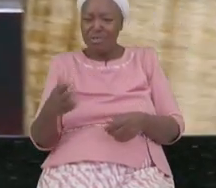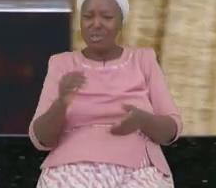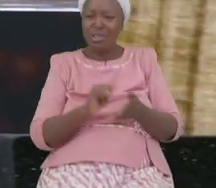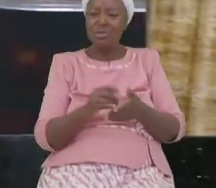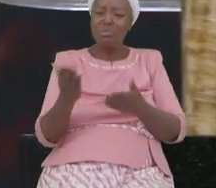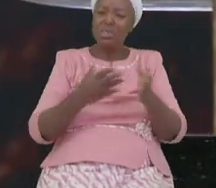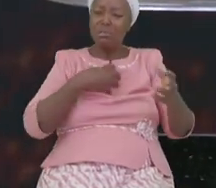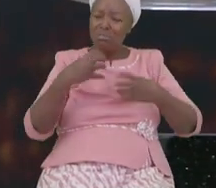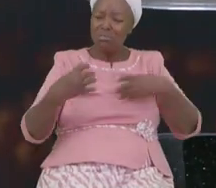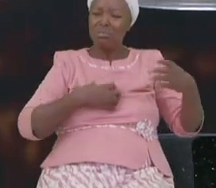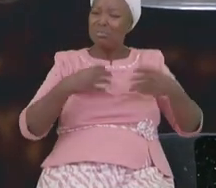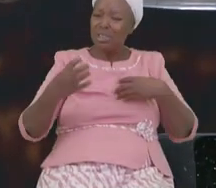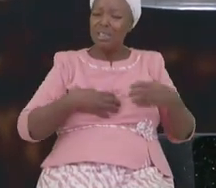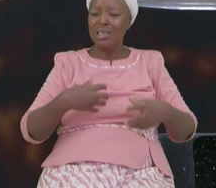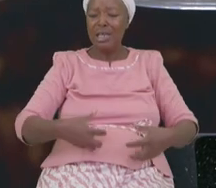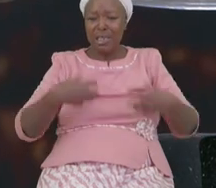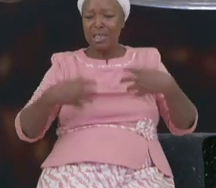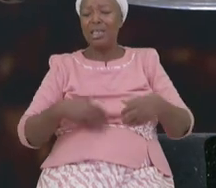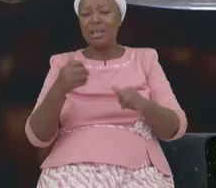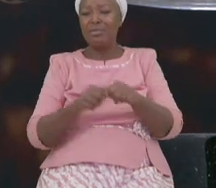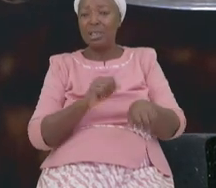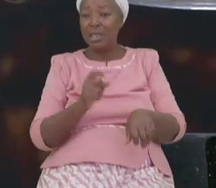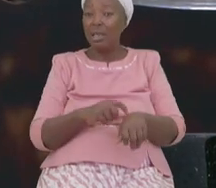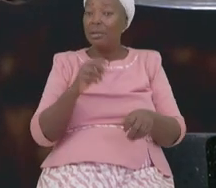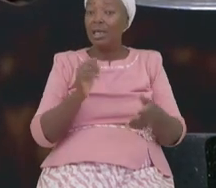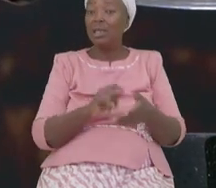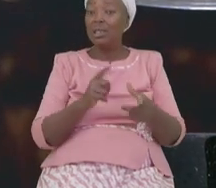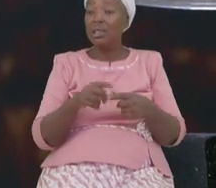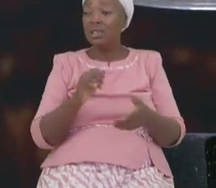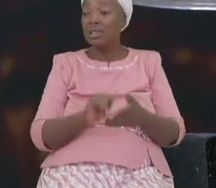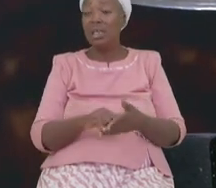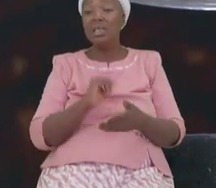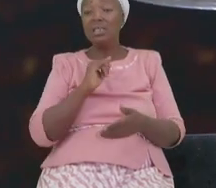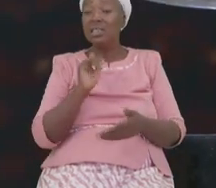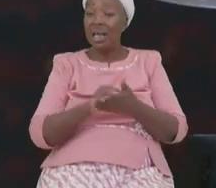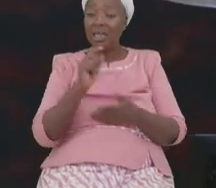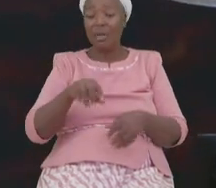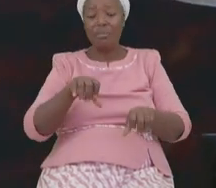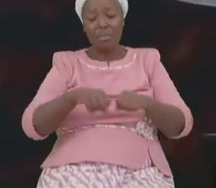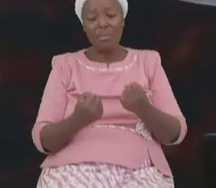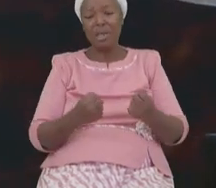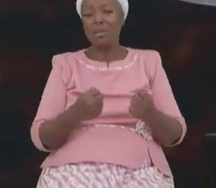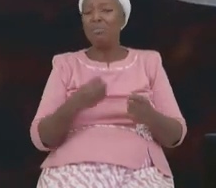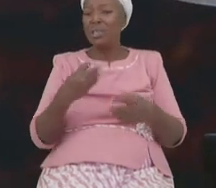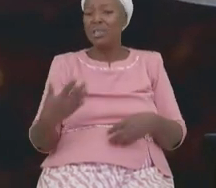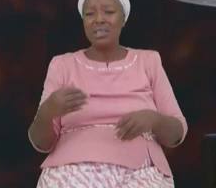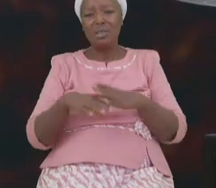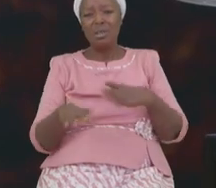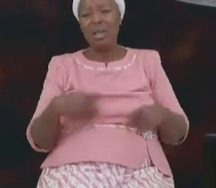complaining, angry and every time, that courtship can break. If you are in marriage and, you